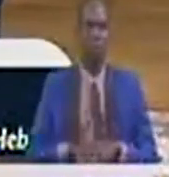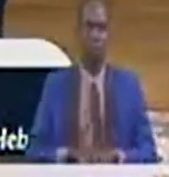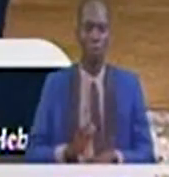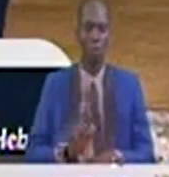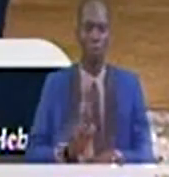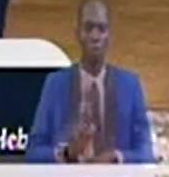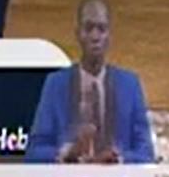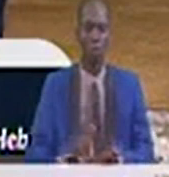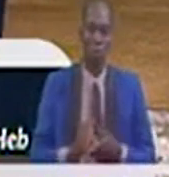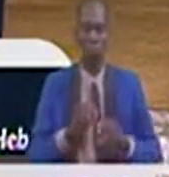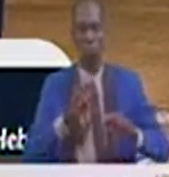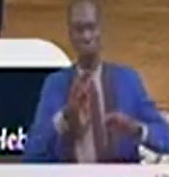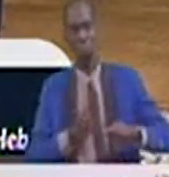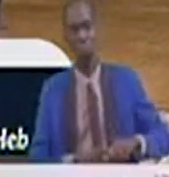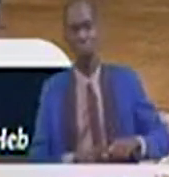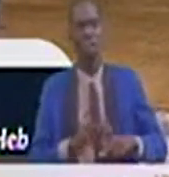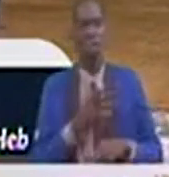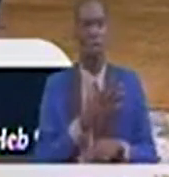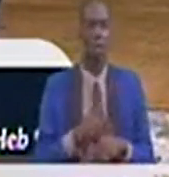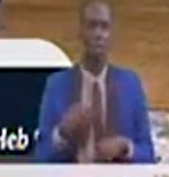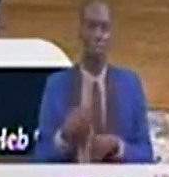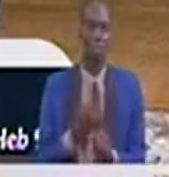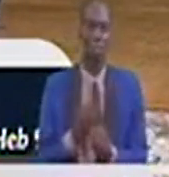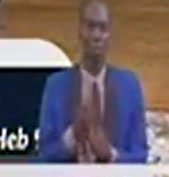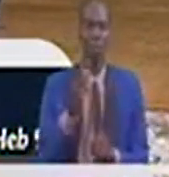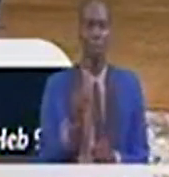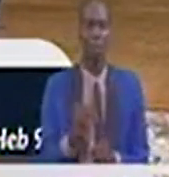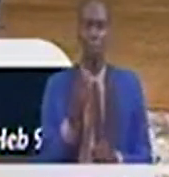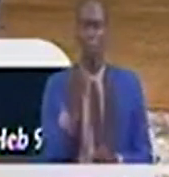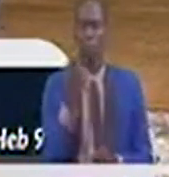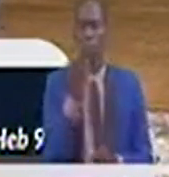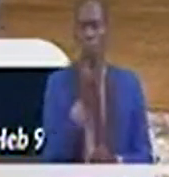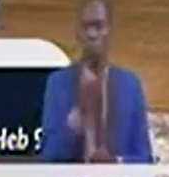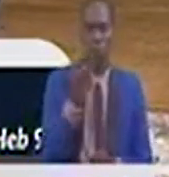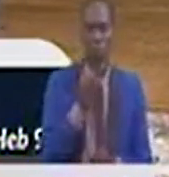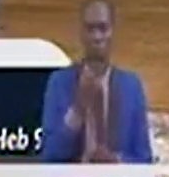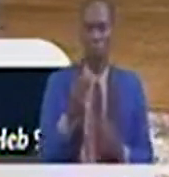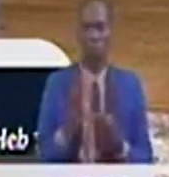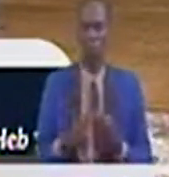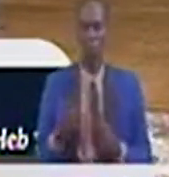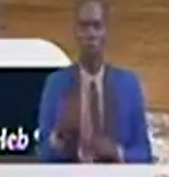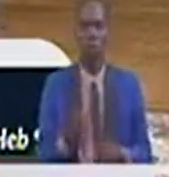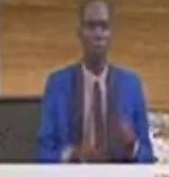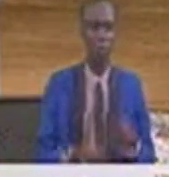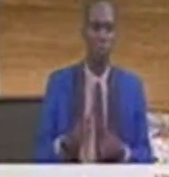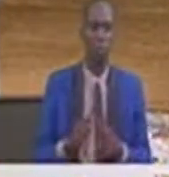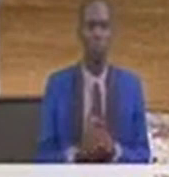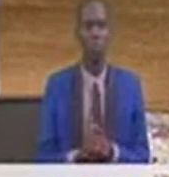his throne and made an oration unto them.